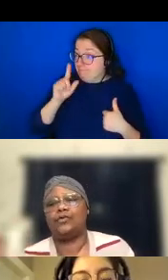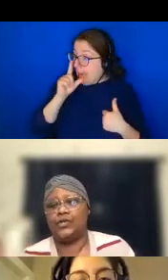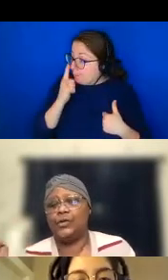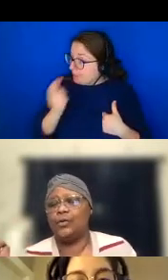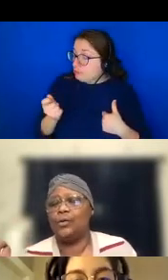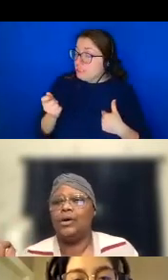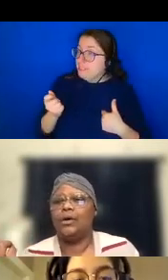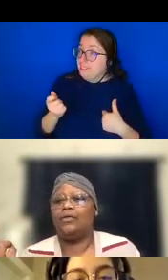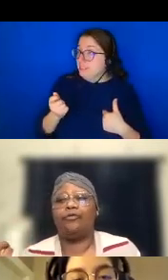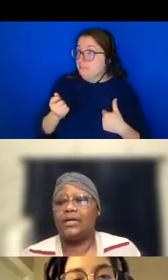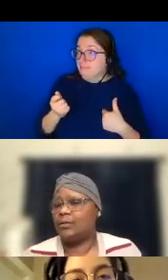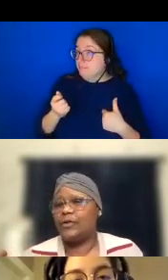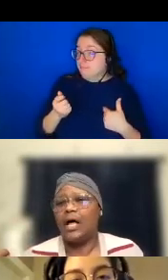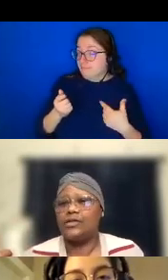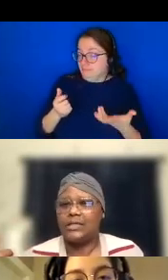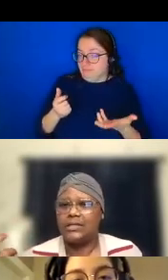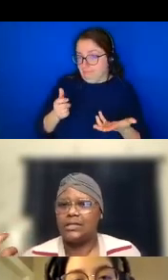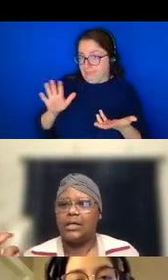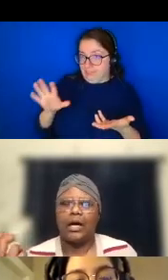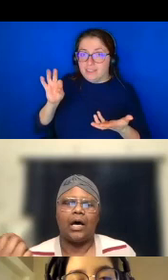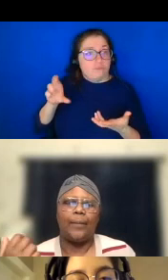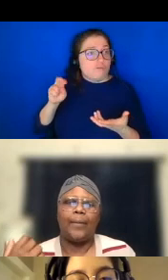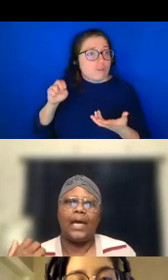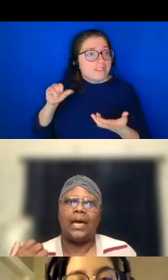talk to the forensic pathologist.